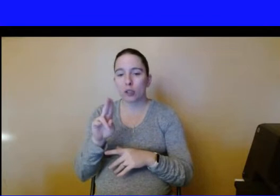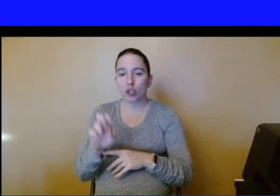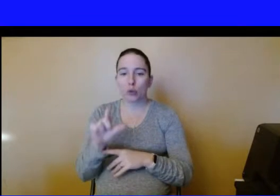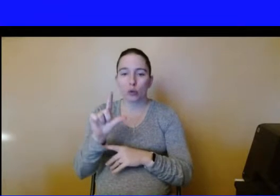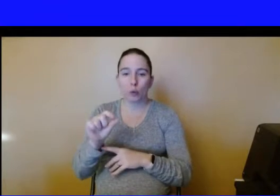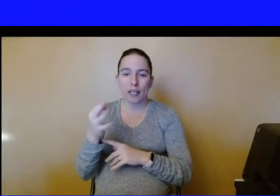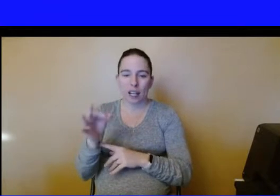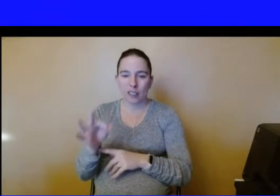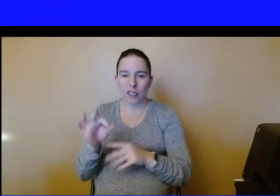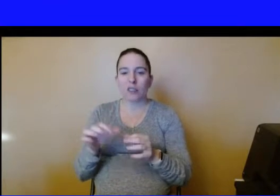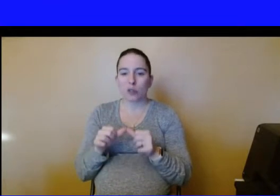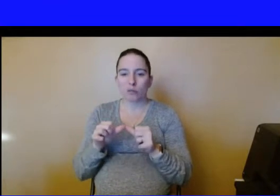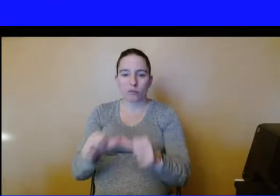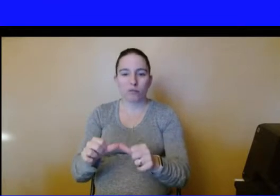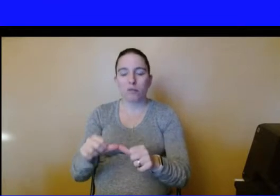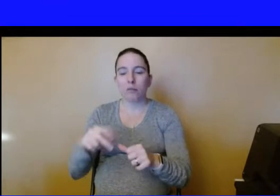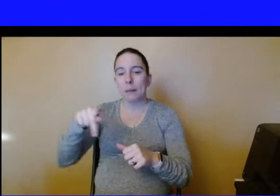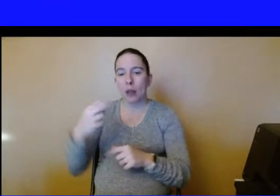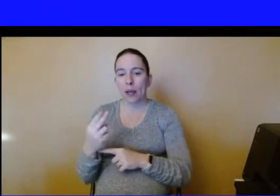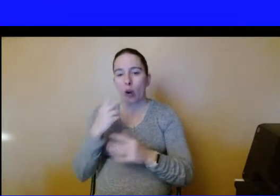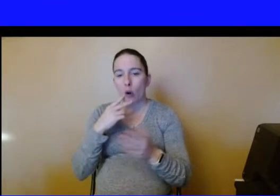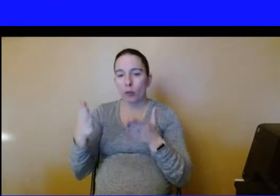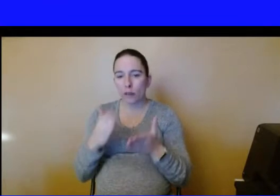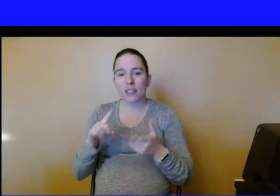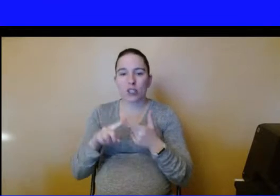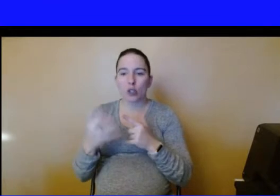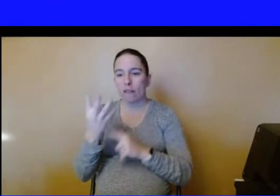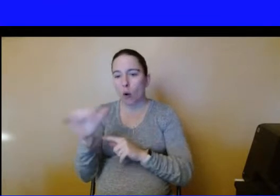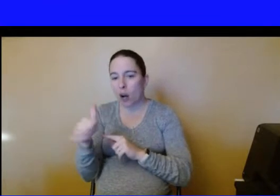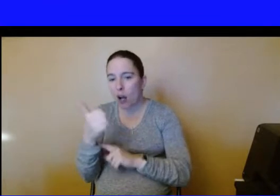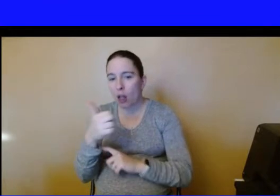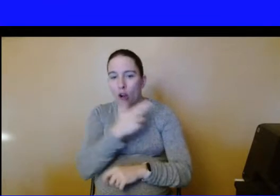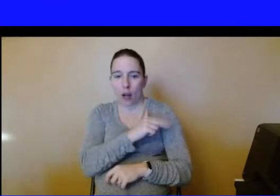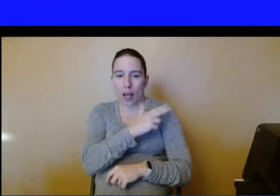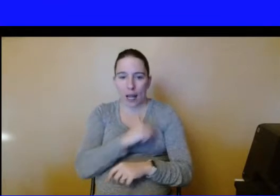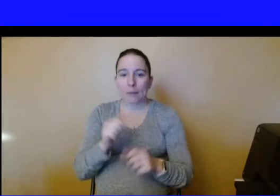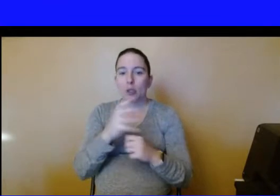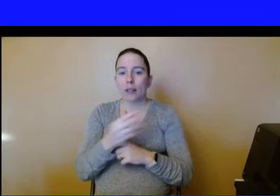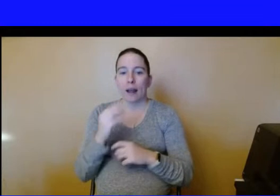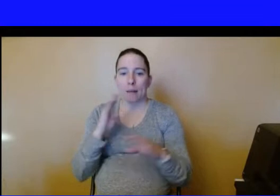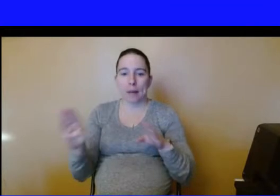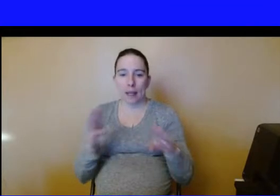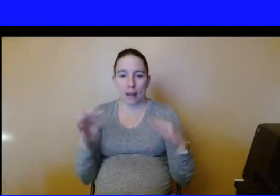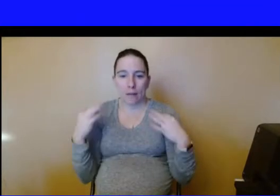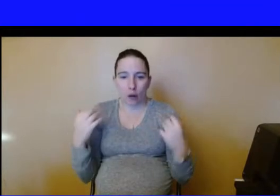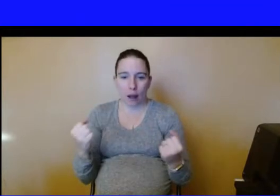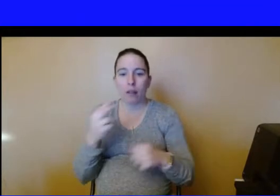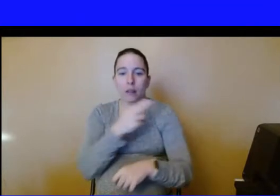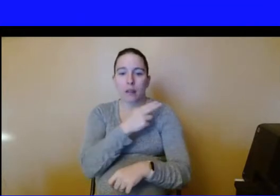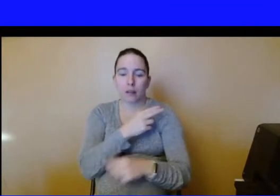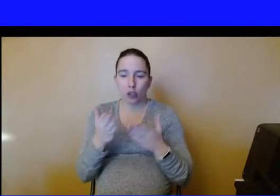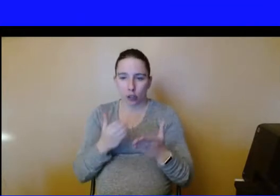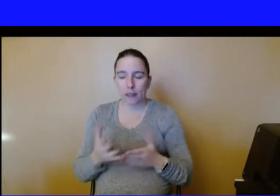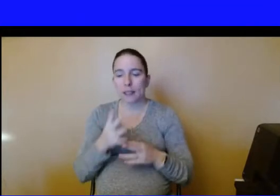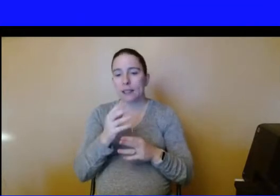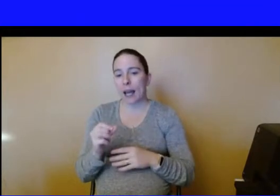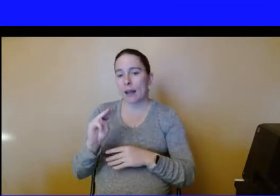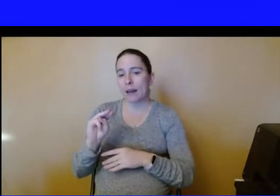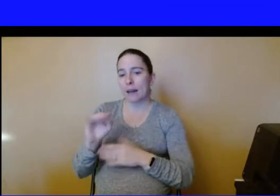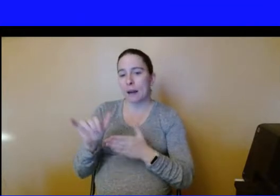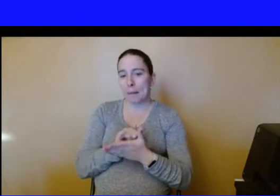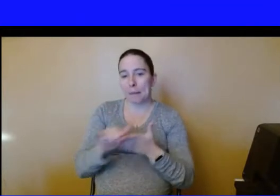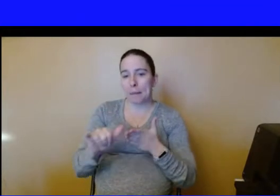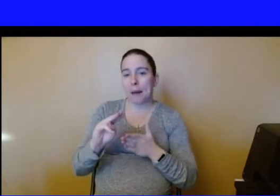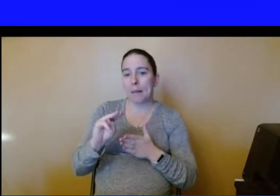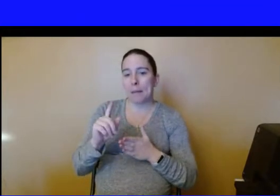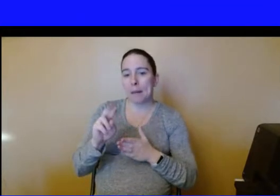$4,294,476 funded through the Delivery System Reform Incentive Payment or DSRIP program. This contract was further extended